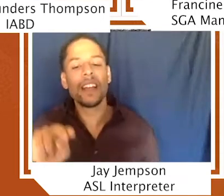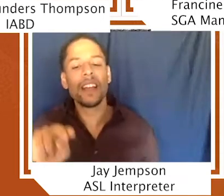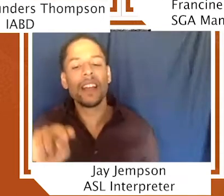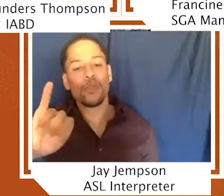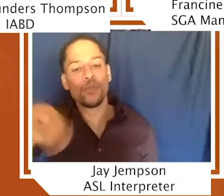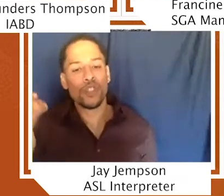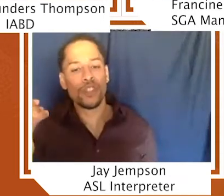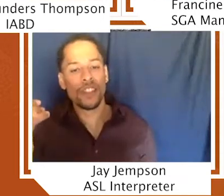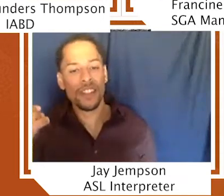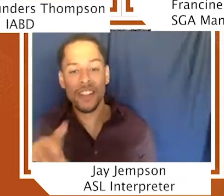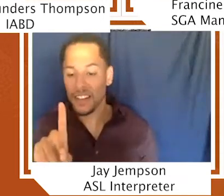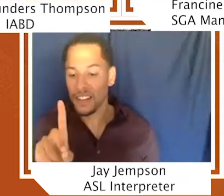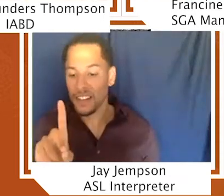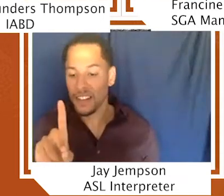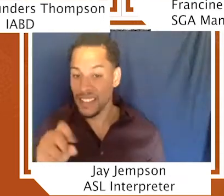Okay.